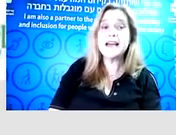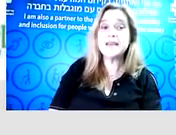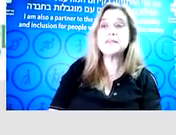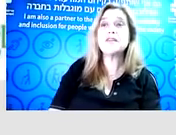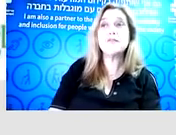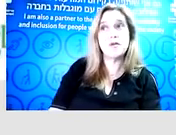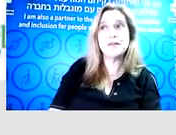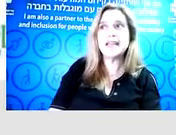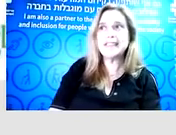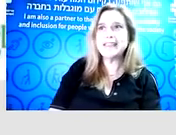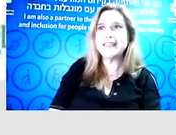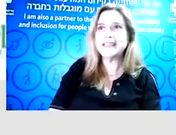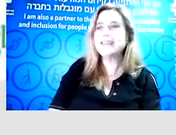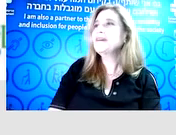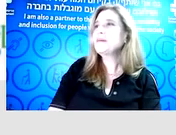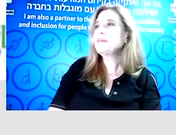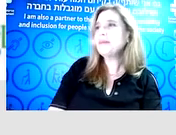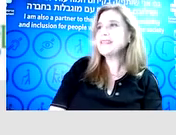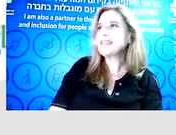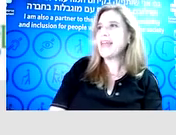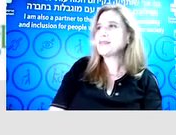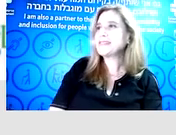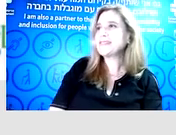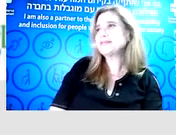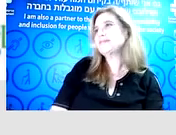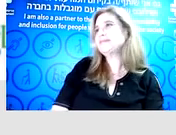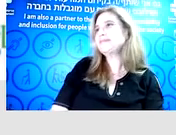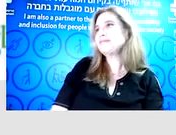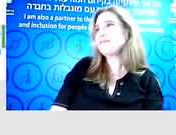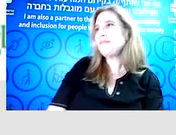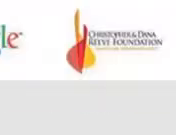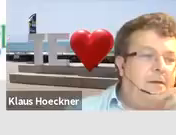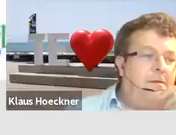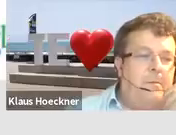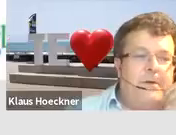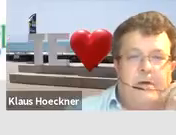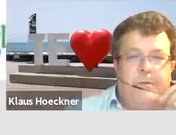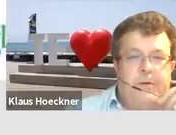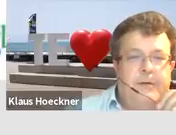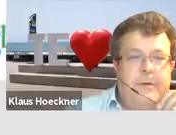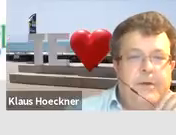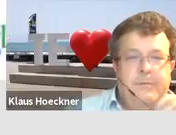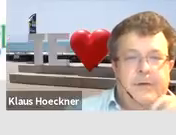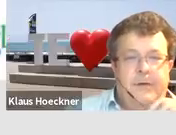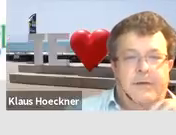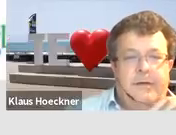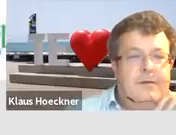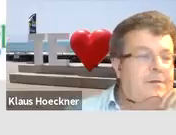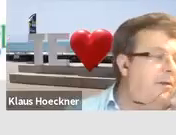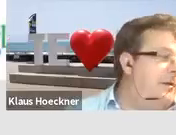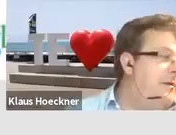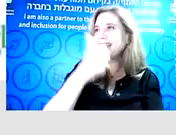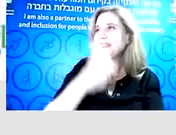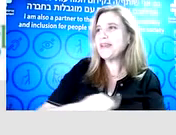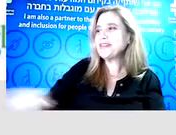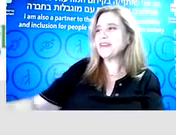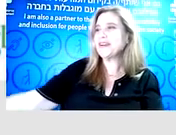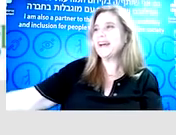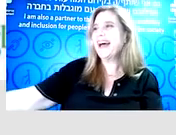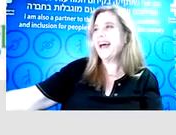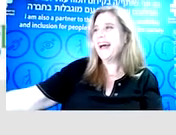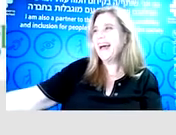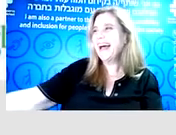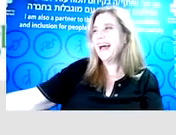in times of COVID-19. Please, Klaus. Thank you very much. I hope you can hear me and you can see the, like the